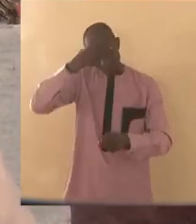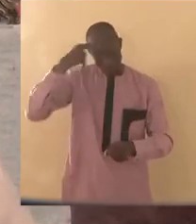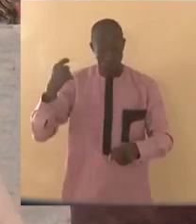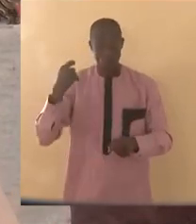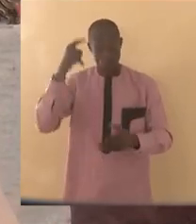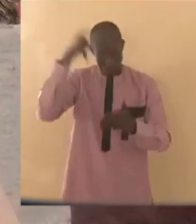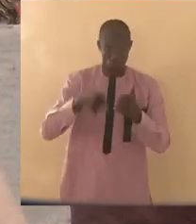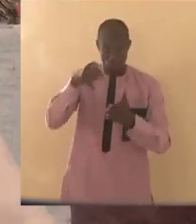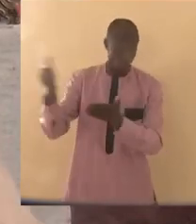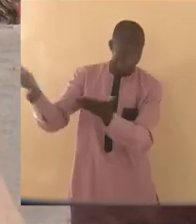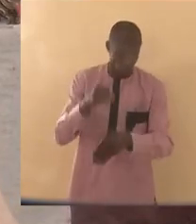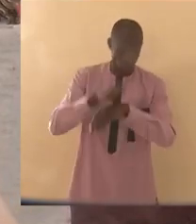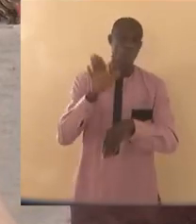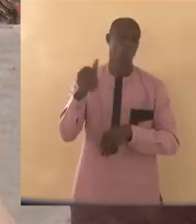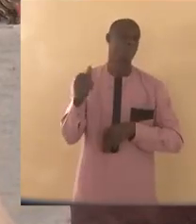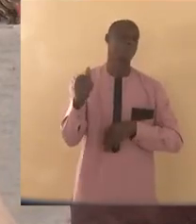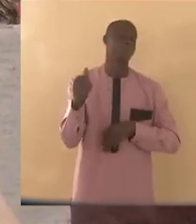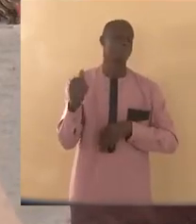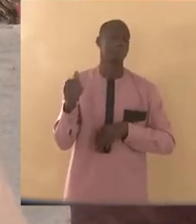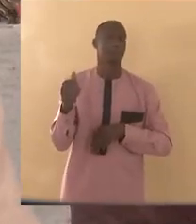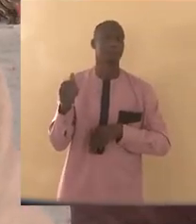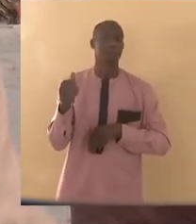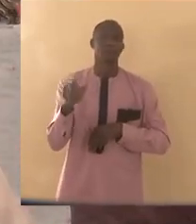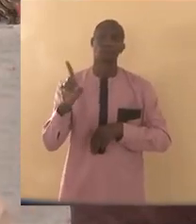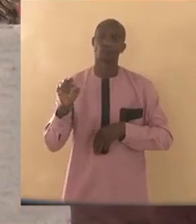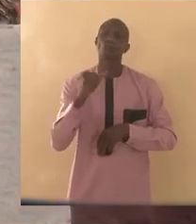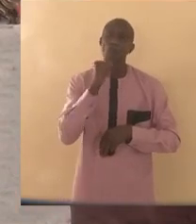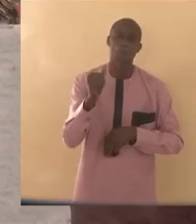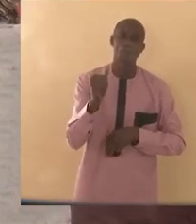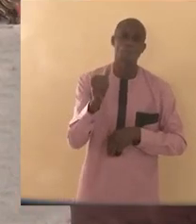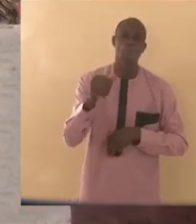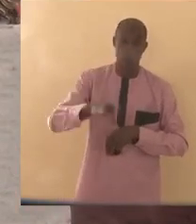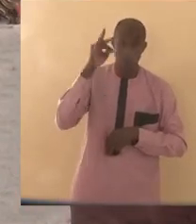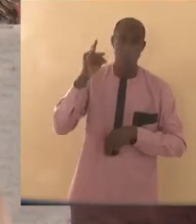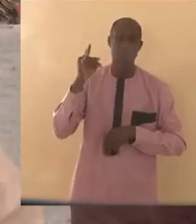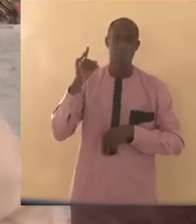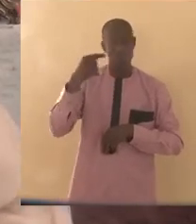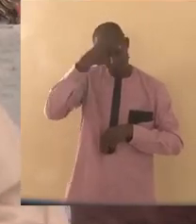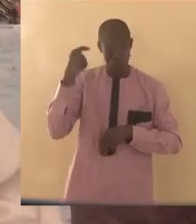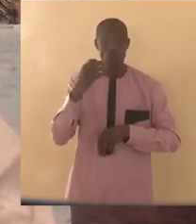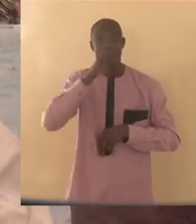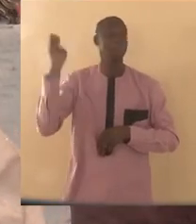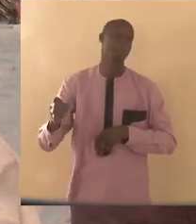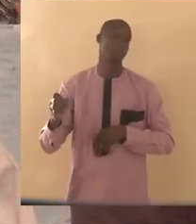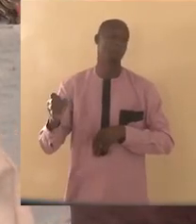on account of what you brought to yourself. Do not be found suffering on account of